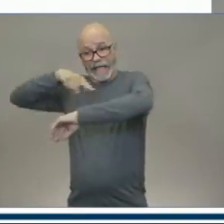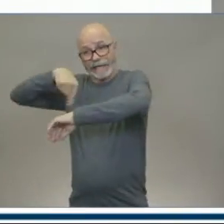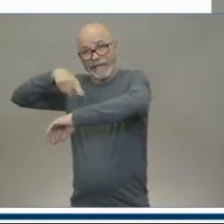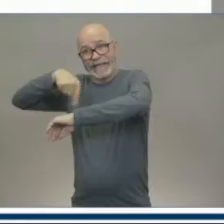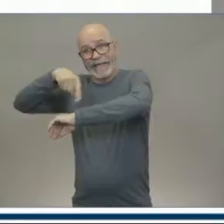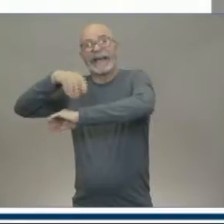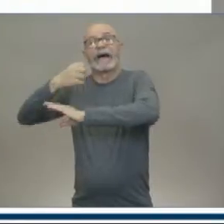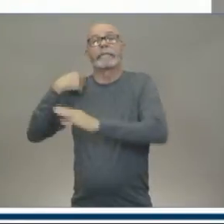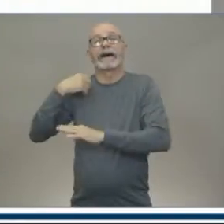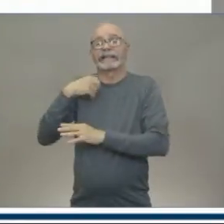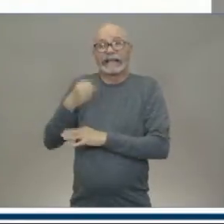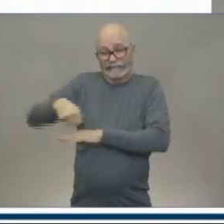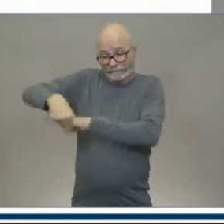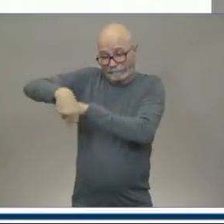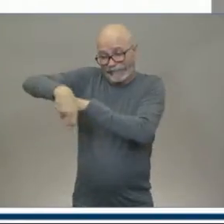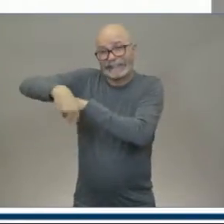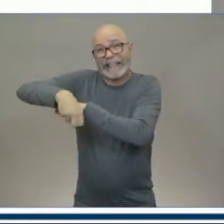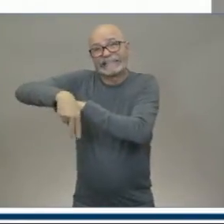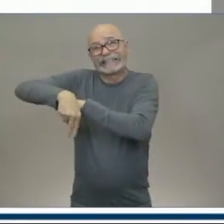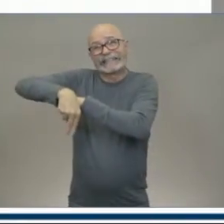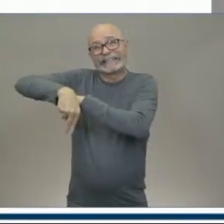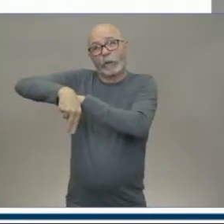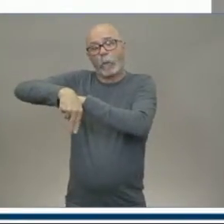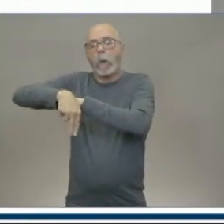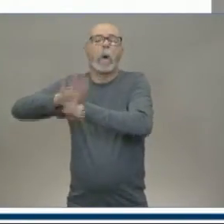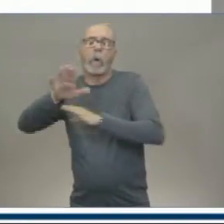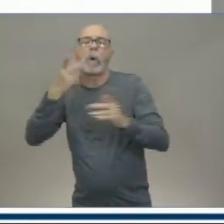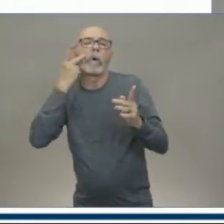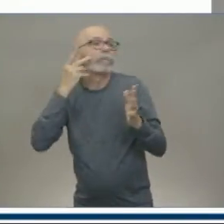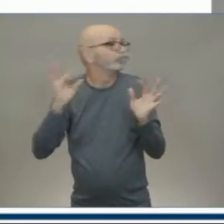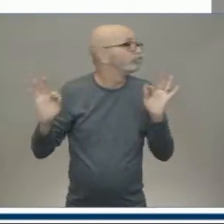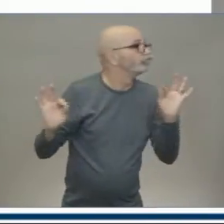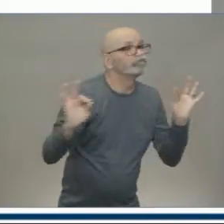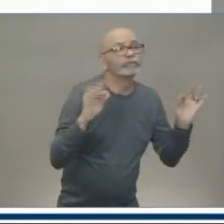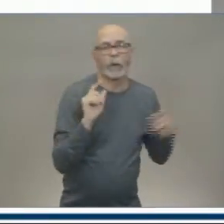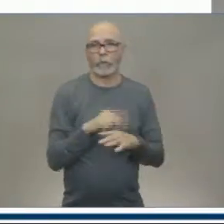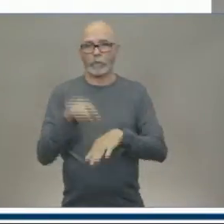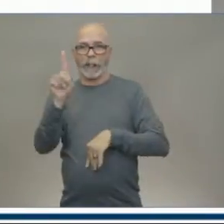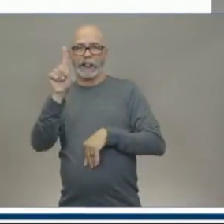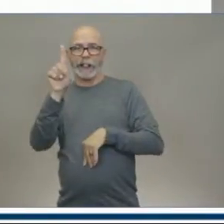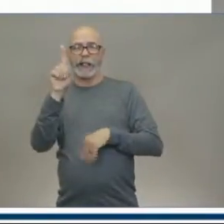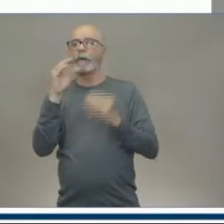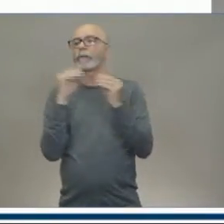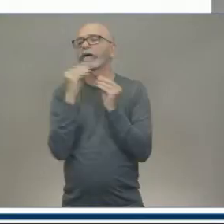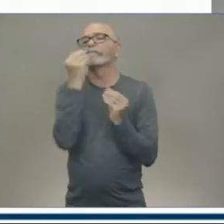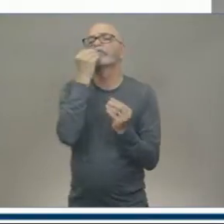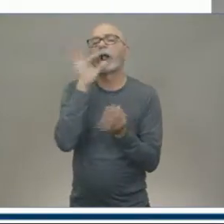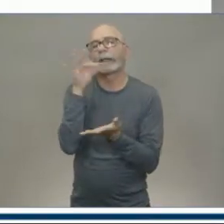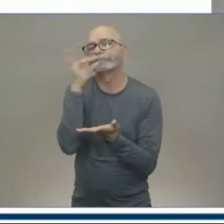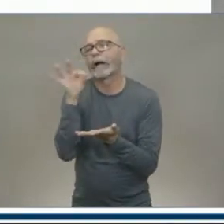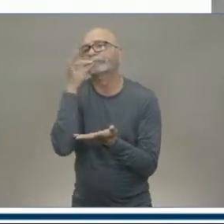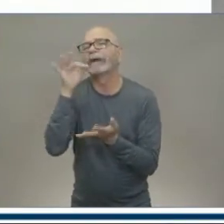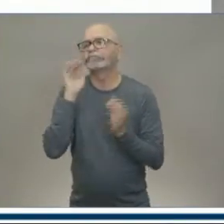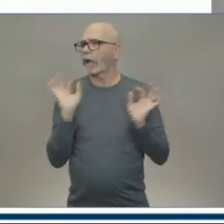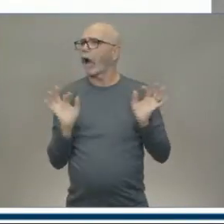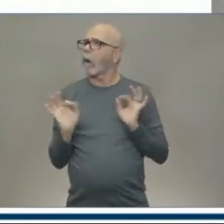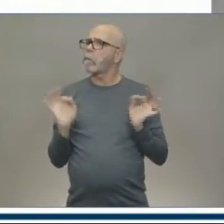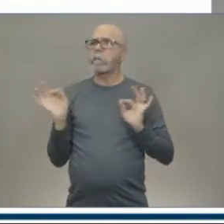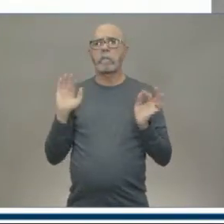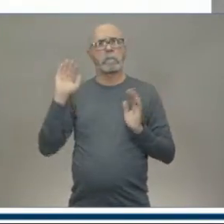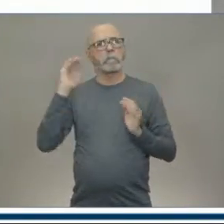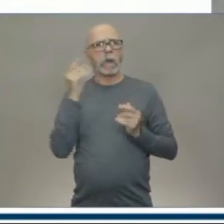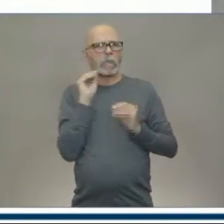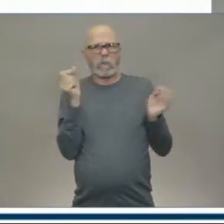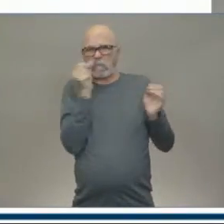hour from midnight to 1 o'clock, to allowing them another hour for food and beverage service. I don't think that adds a huge level of risk in.